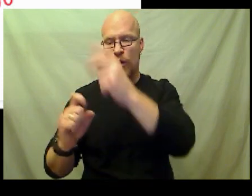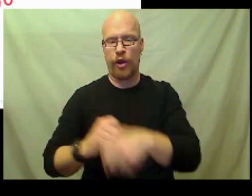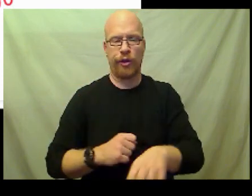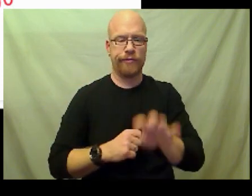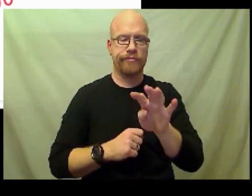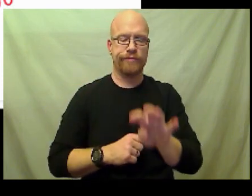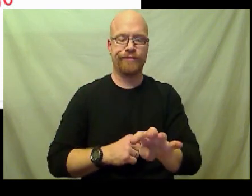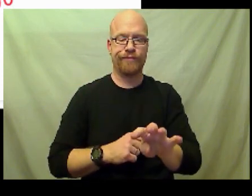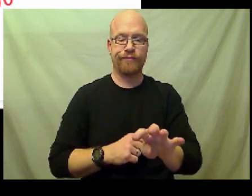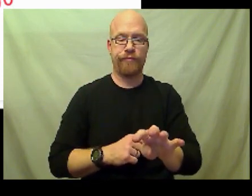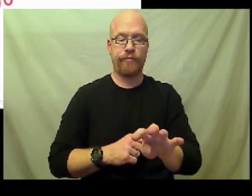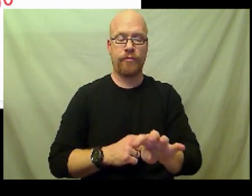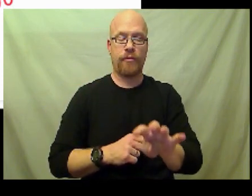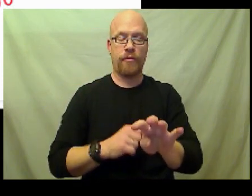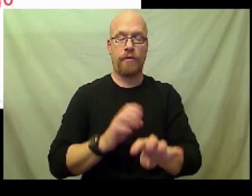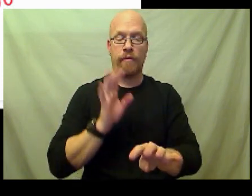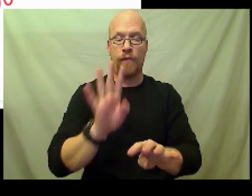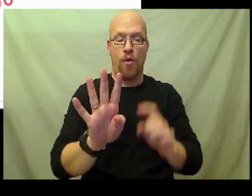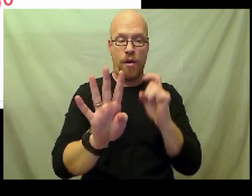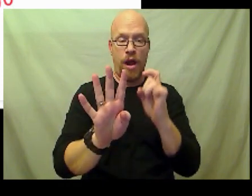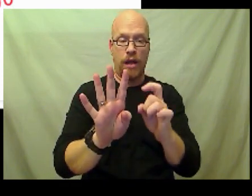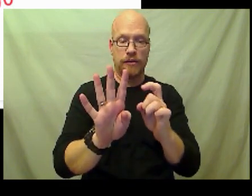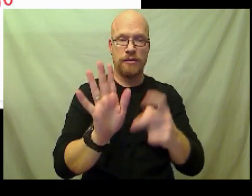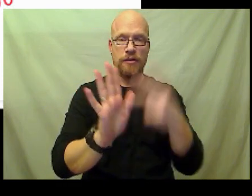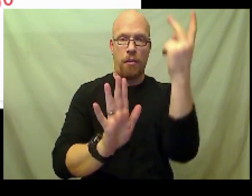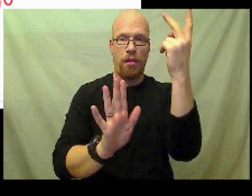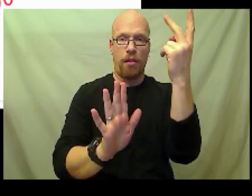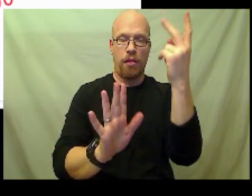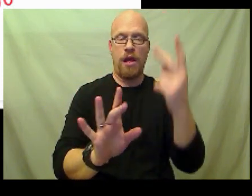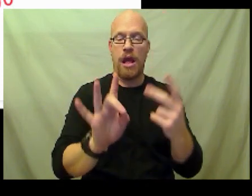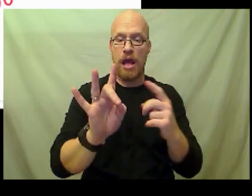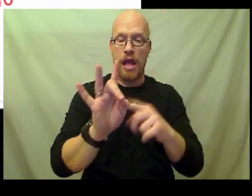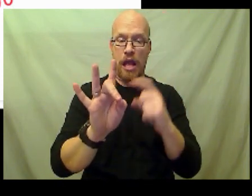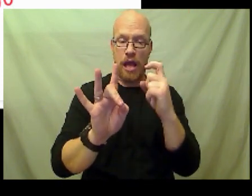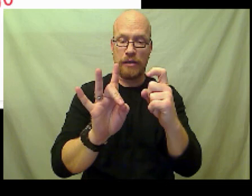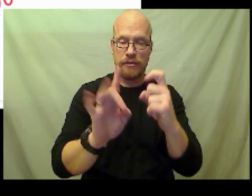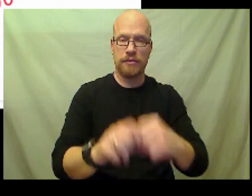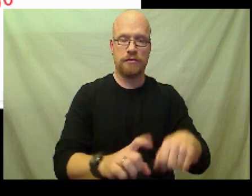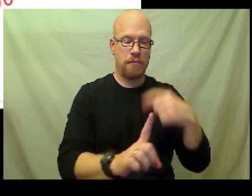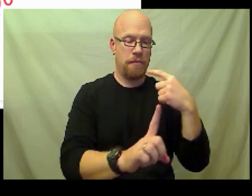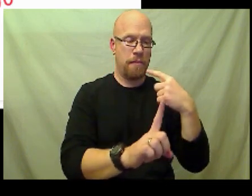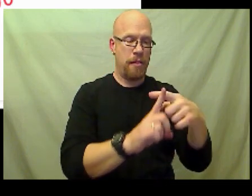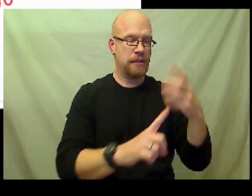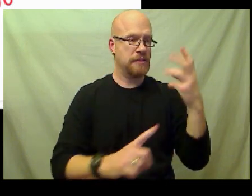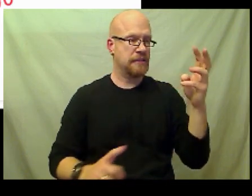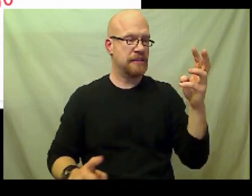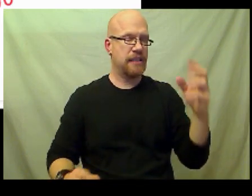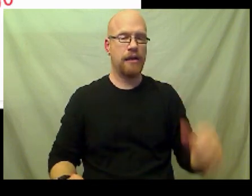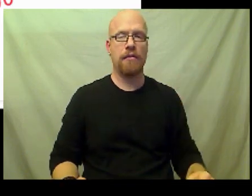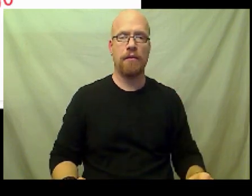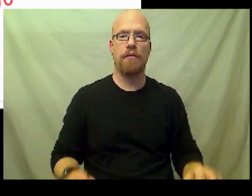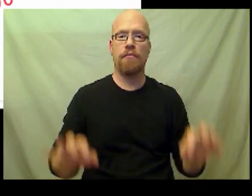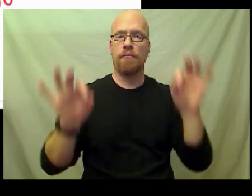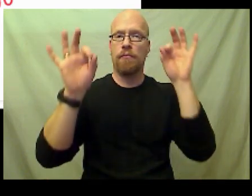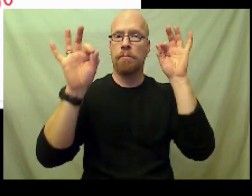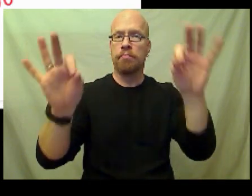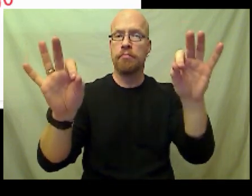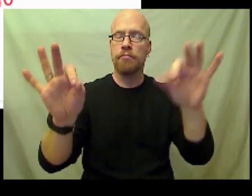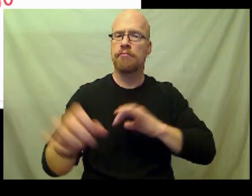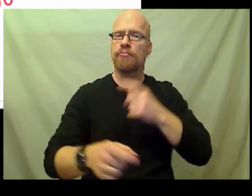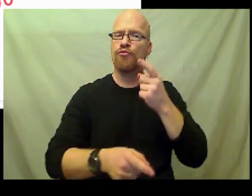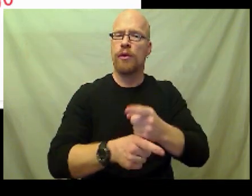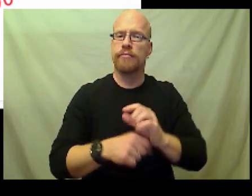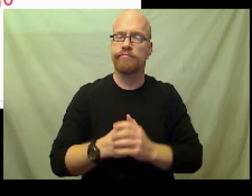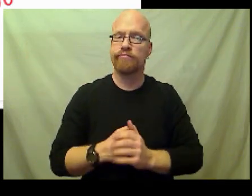x squared and then 4, 4x, you double it, it's 8x, that fits, and 4 squared is 16.